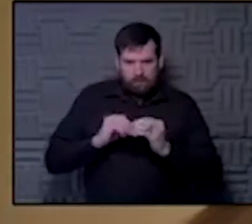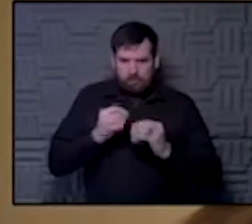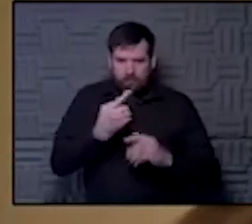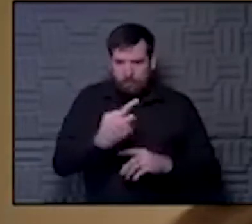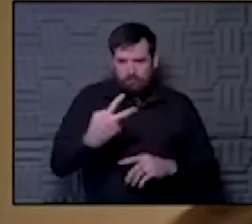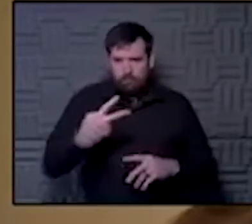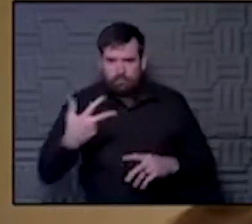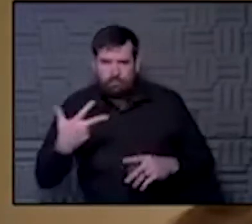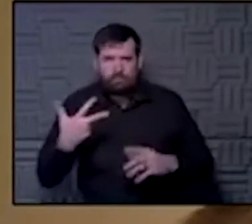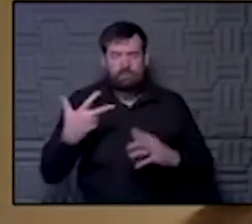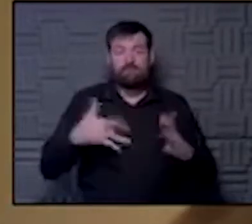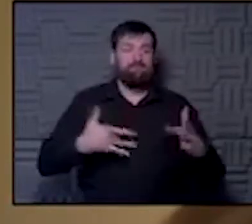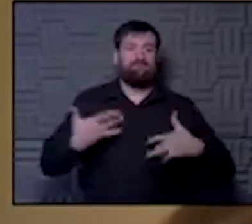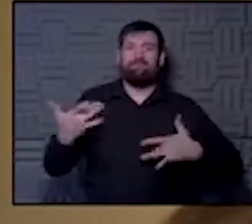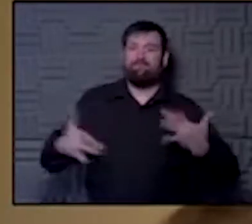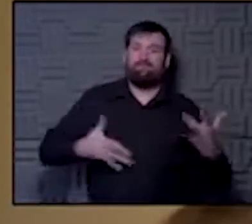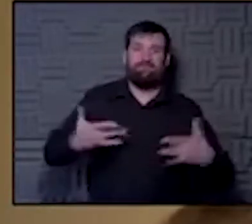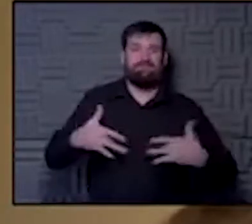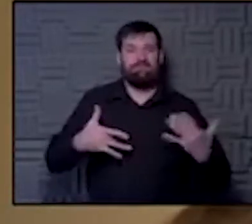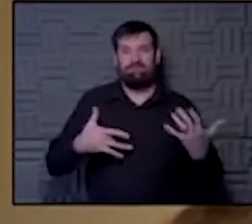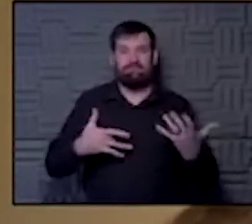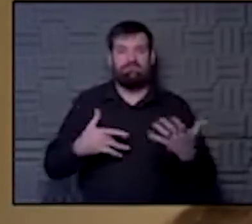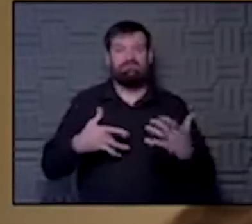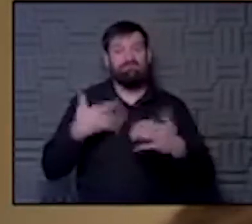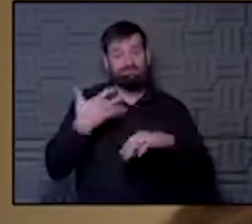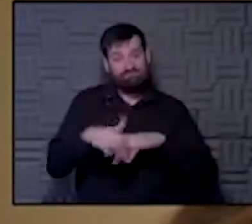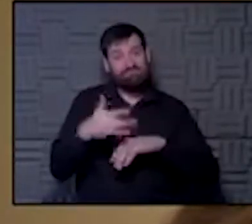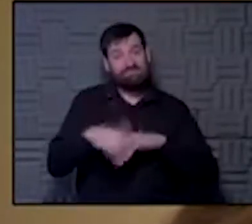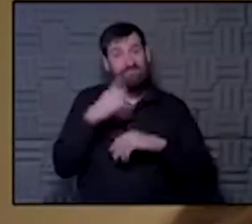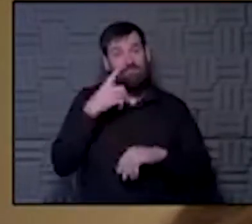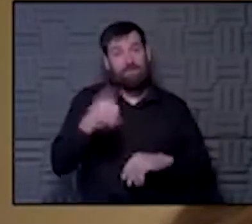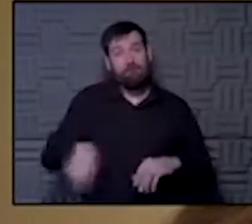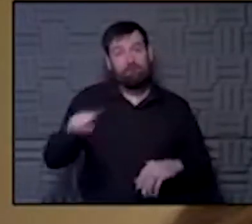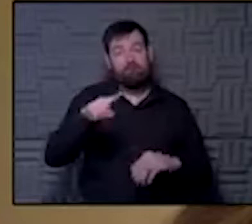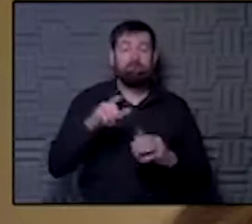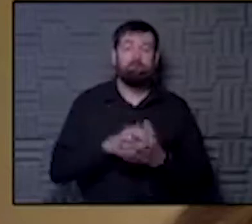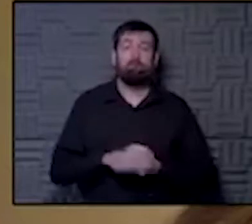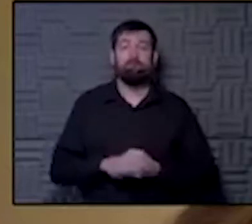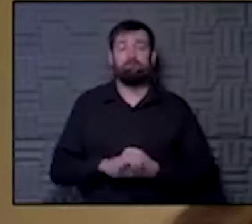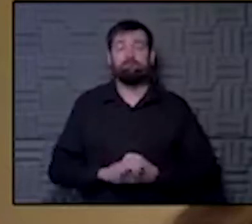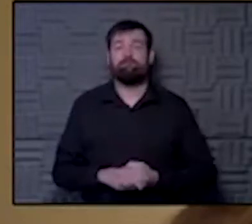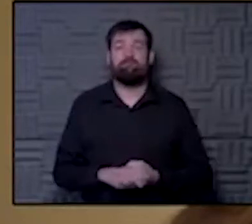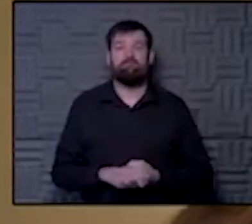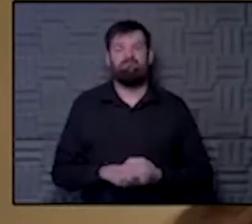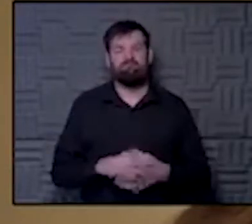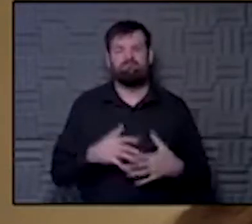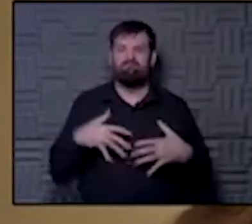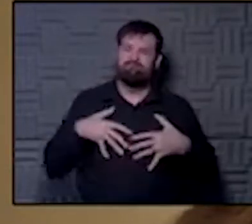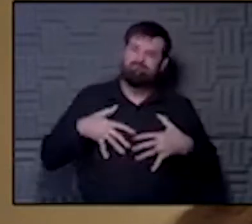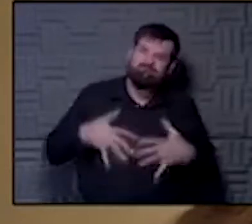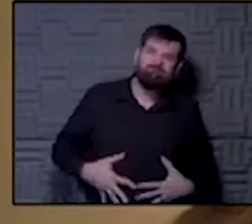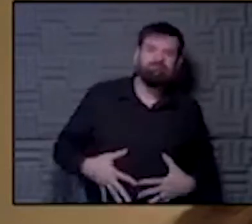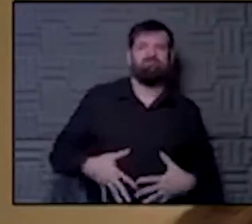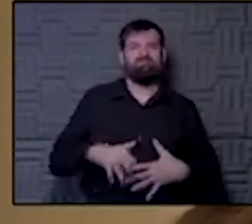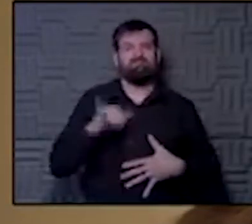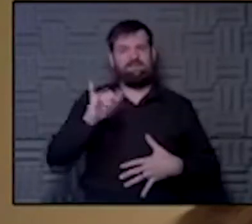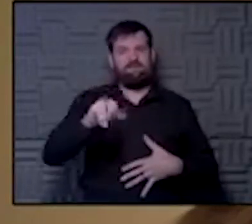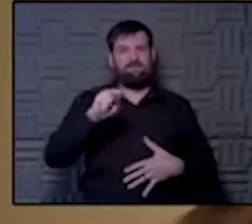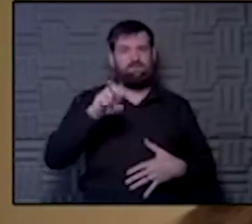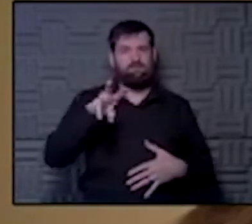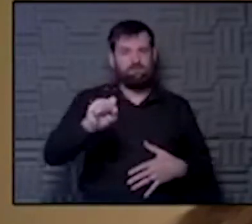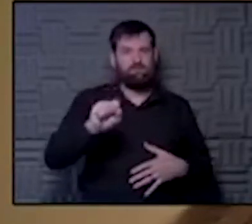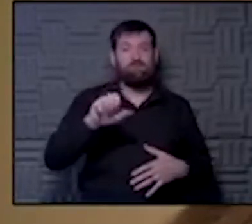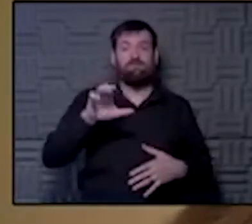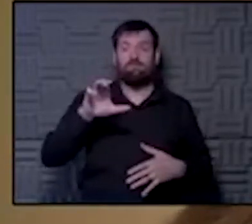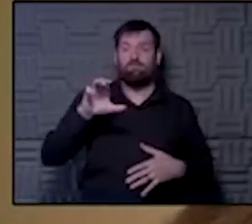they're excited to hear that, this treatment's available for them. I'm sure it's disheartening to get that news that you're positive for